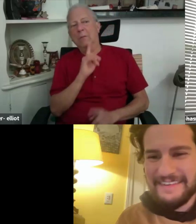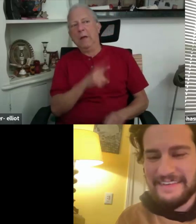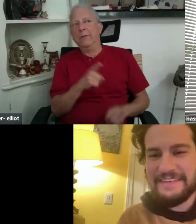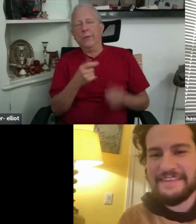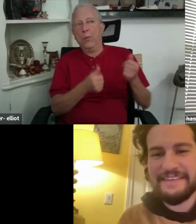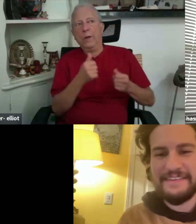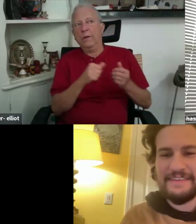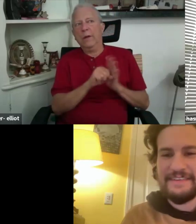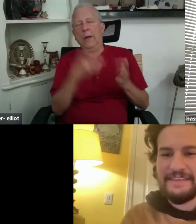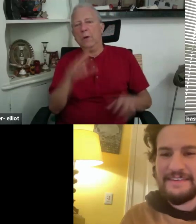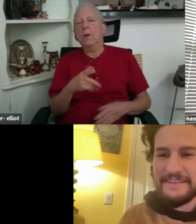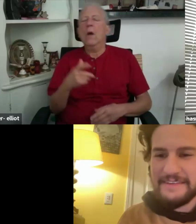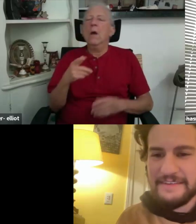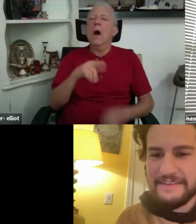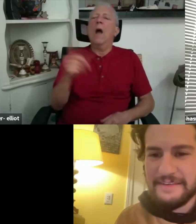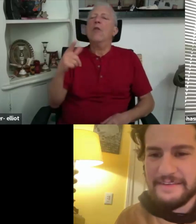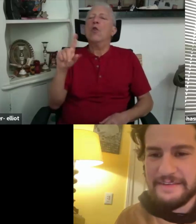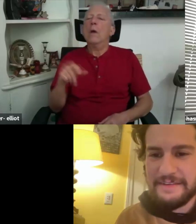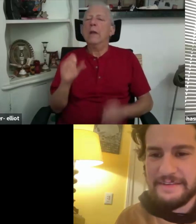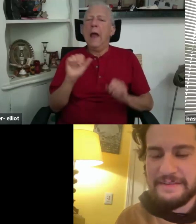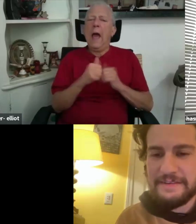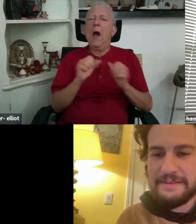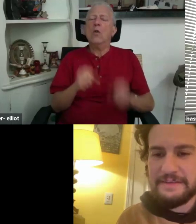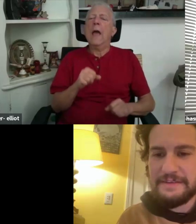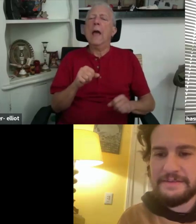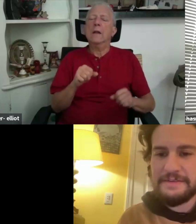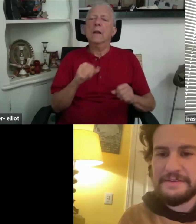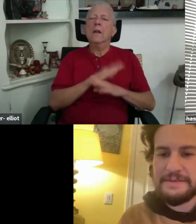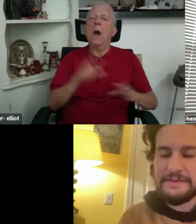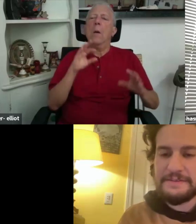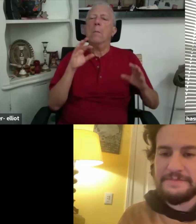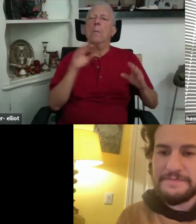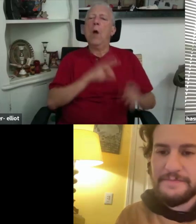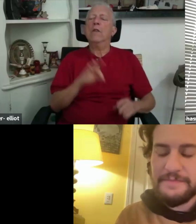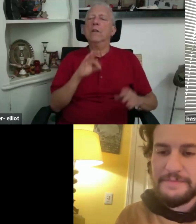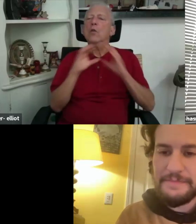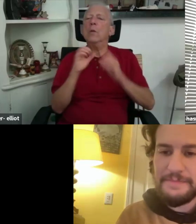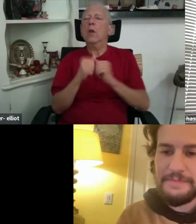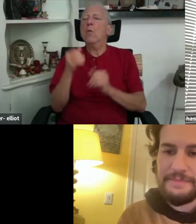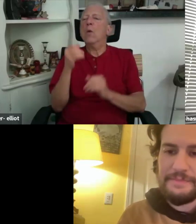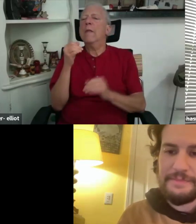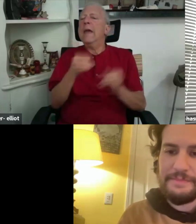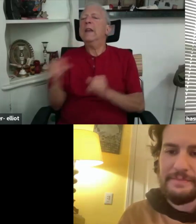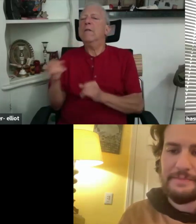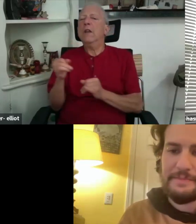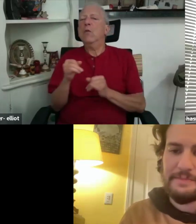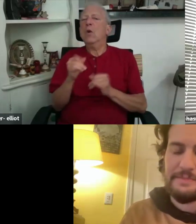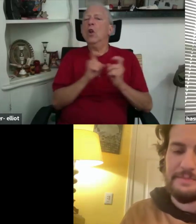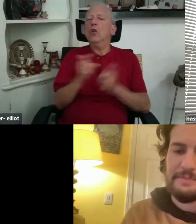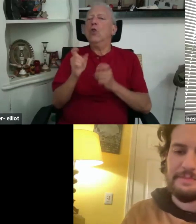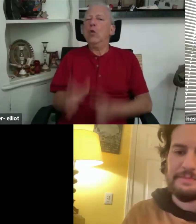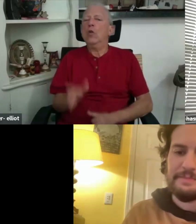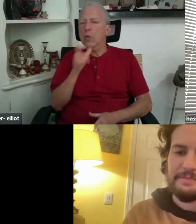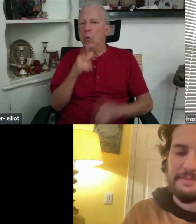Another question is, how can nonprofit orgs communicate with individual donors who are concerned about their